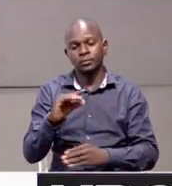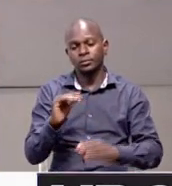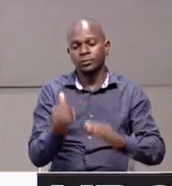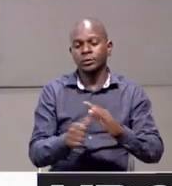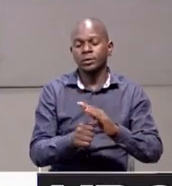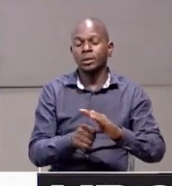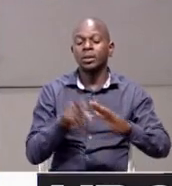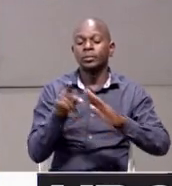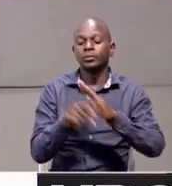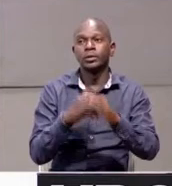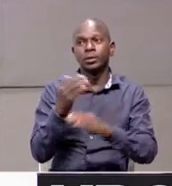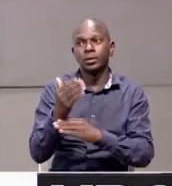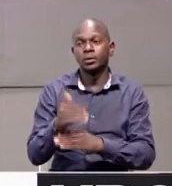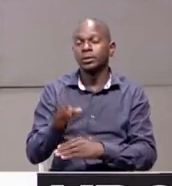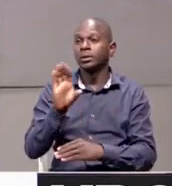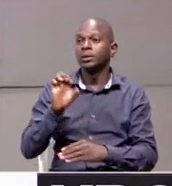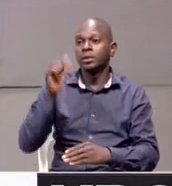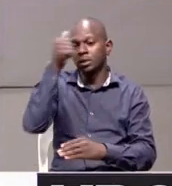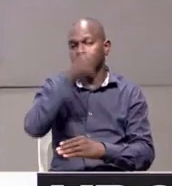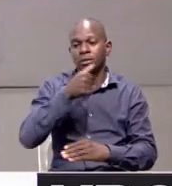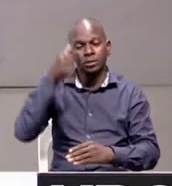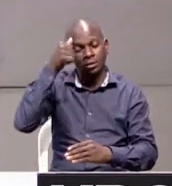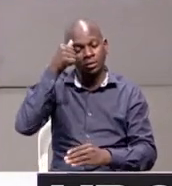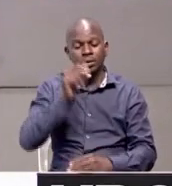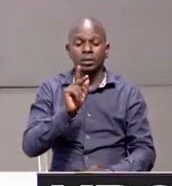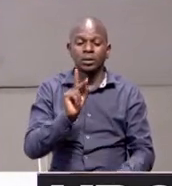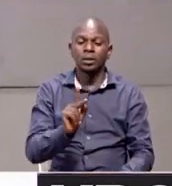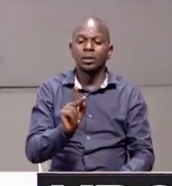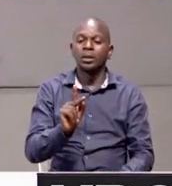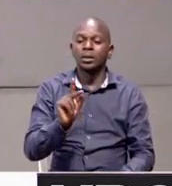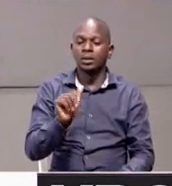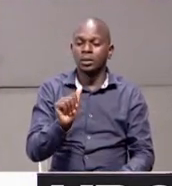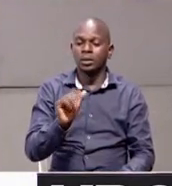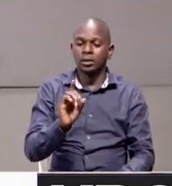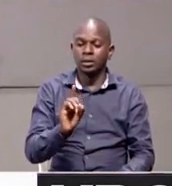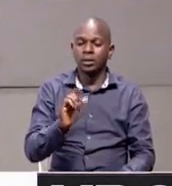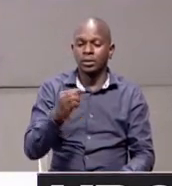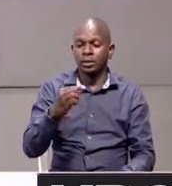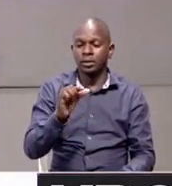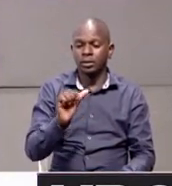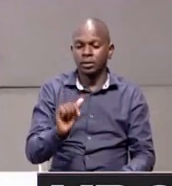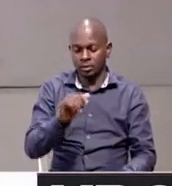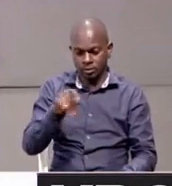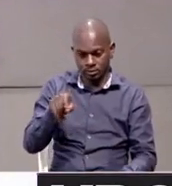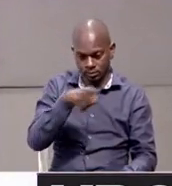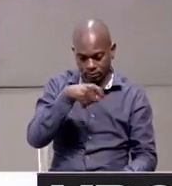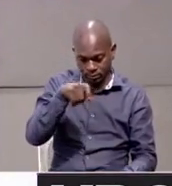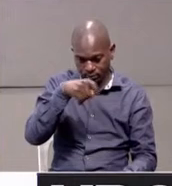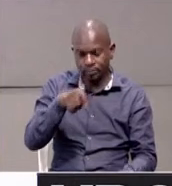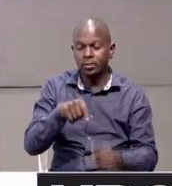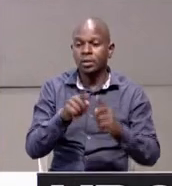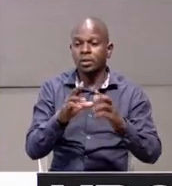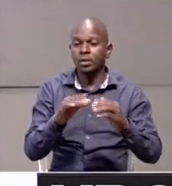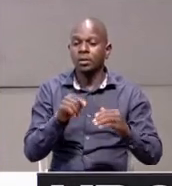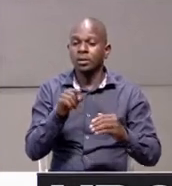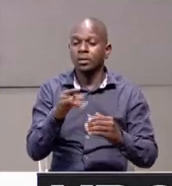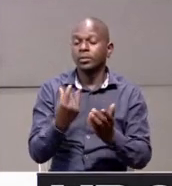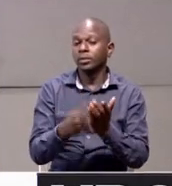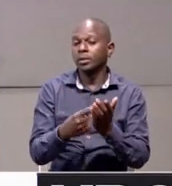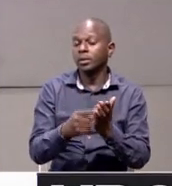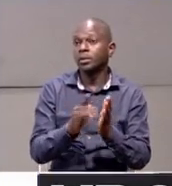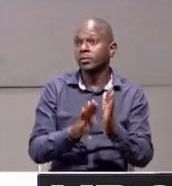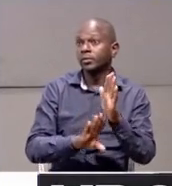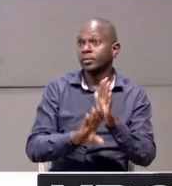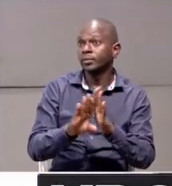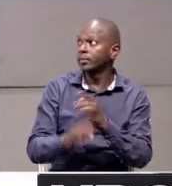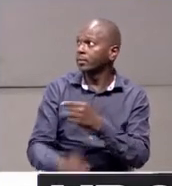Deputy Prime Minister and Minister for East African Affairs, Rebecca Kadaga, noted that Turkey is a compassionate partner in Uganda's development